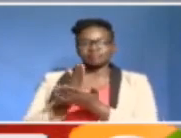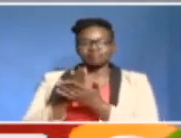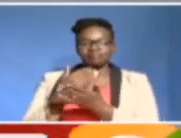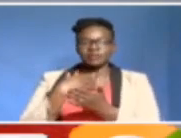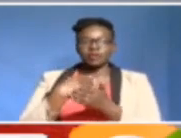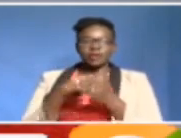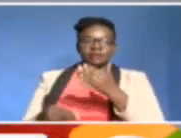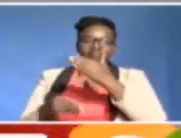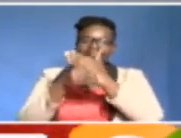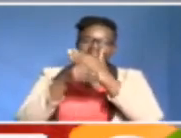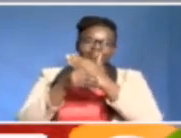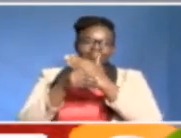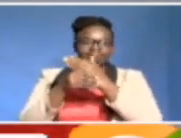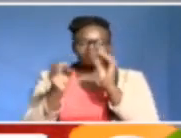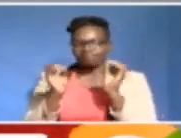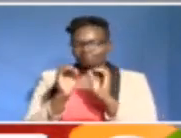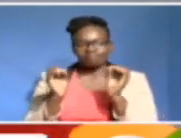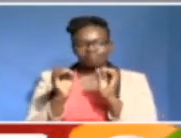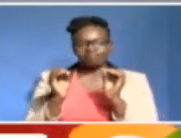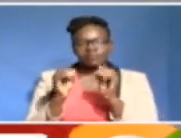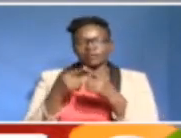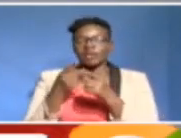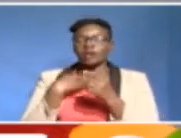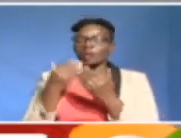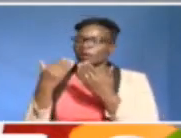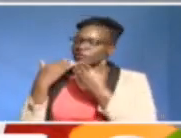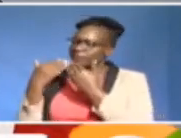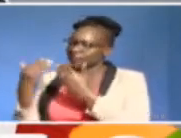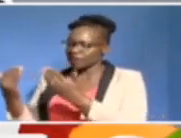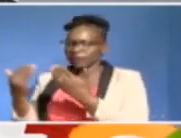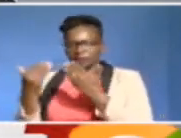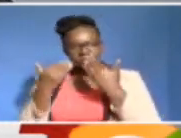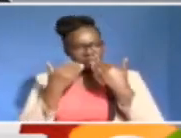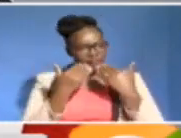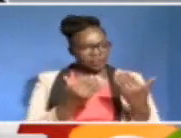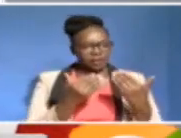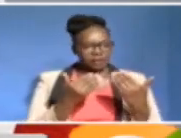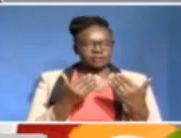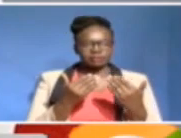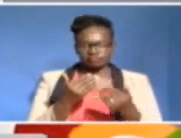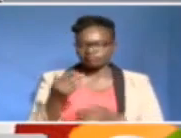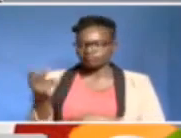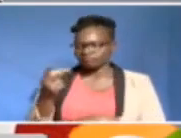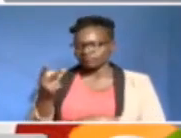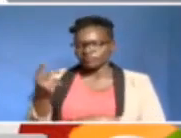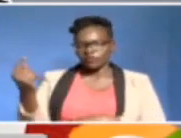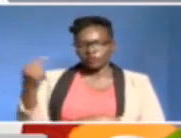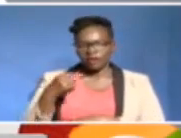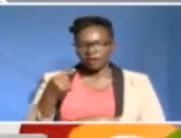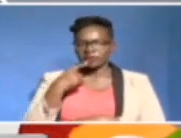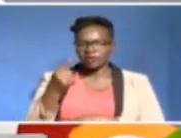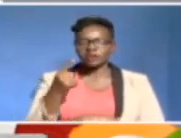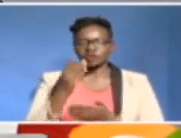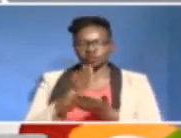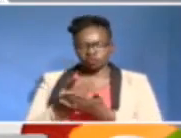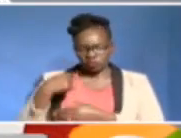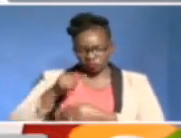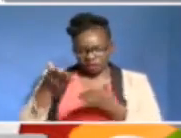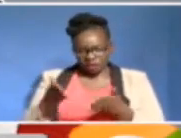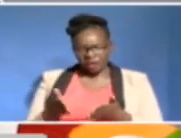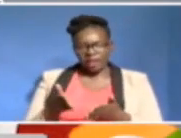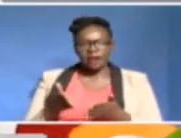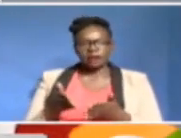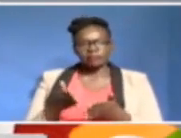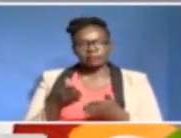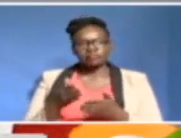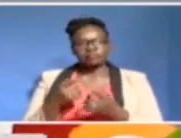is, I really just want to thank Bridget and Pam for coming out and saying, we are where we are, but